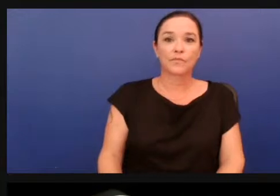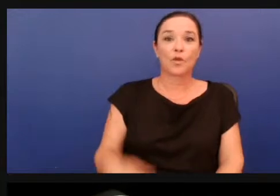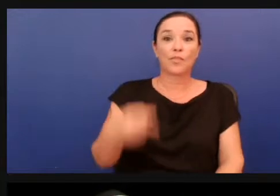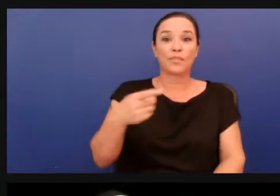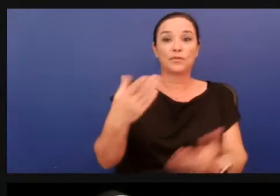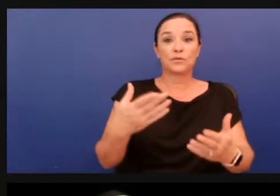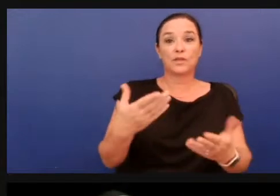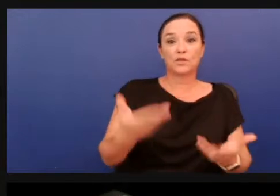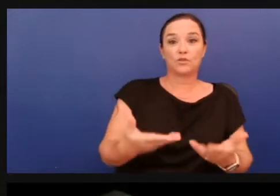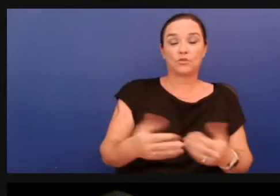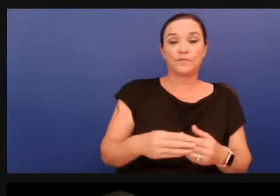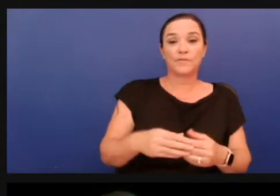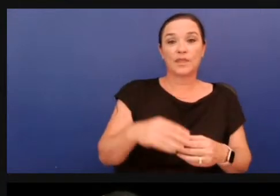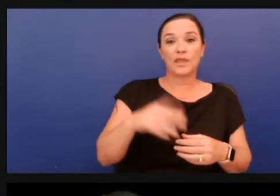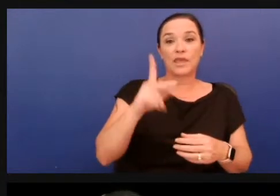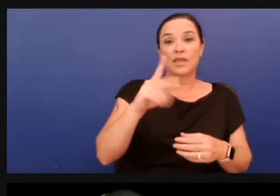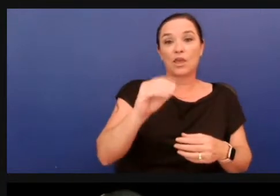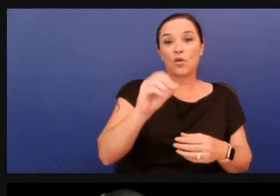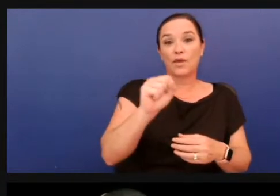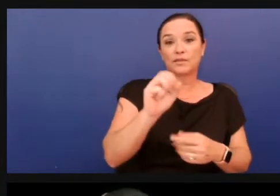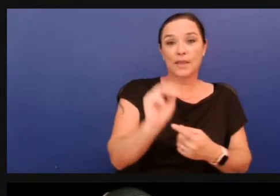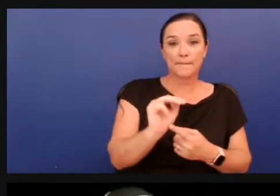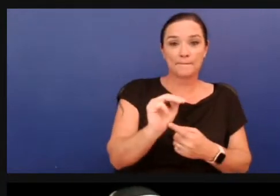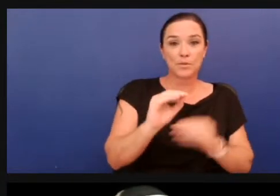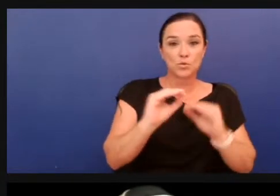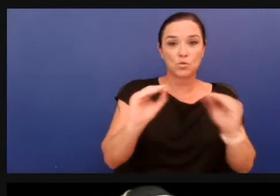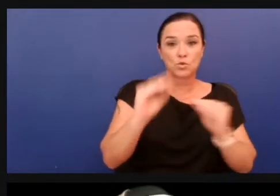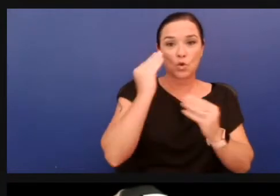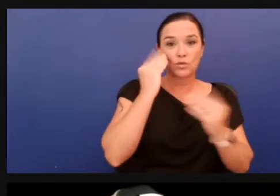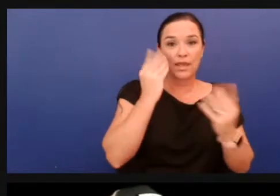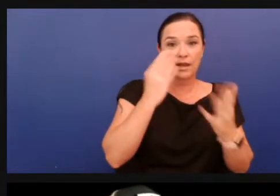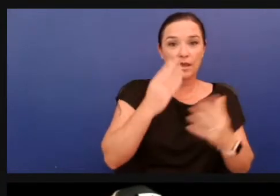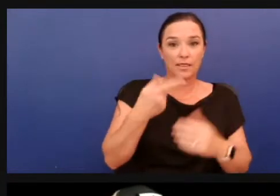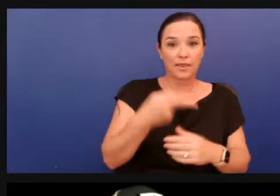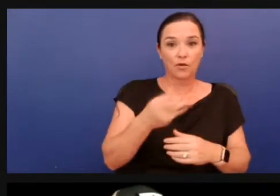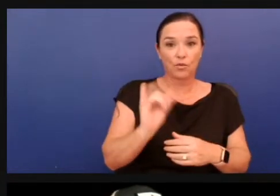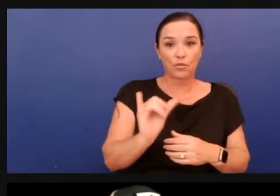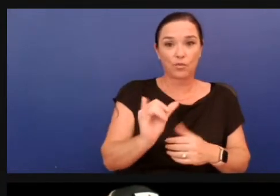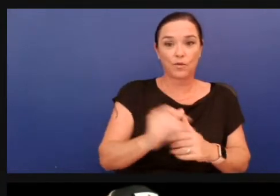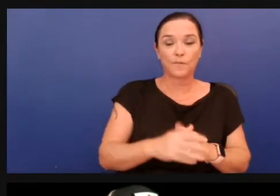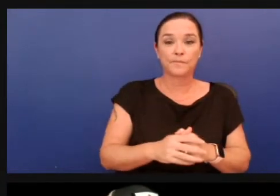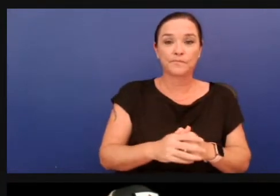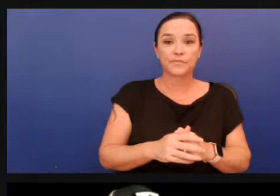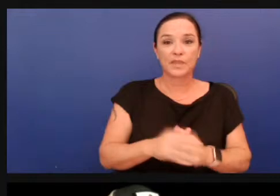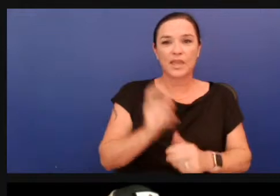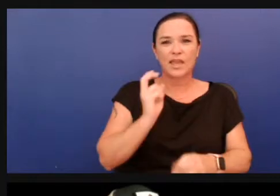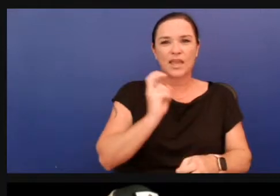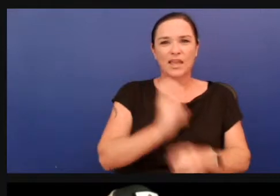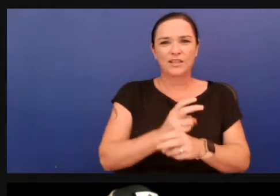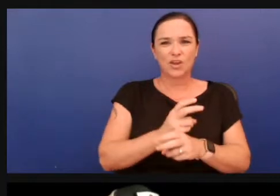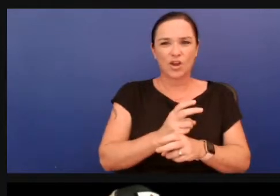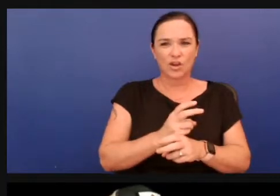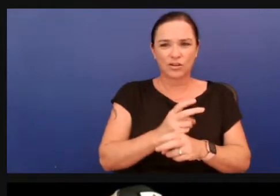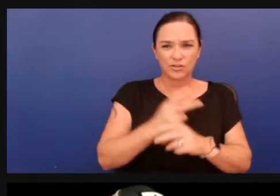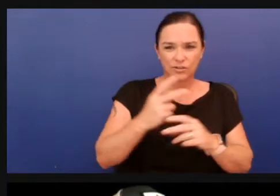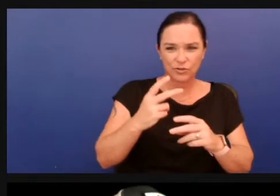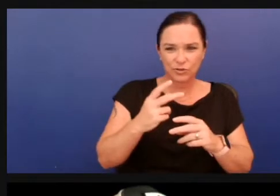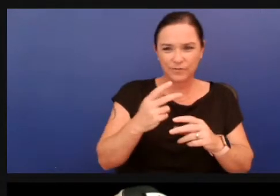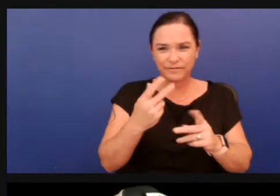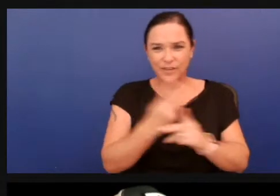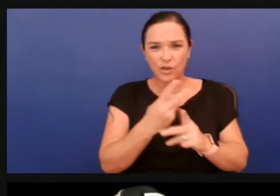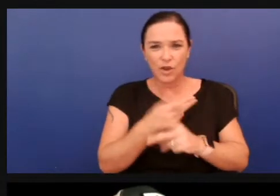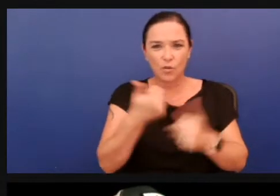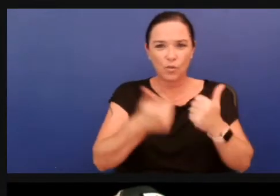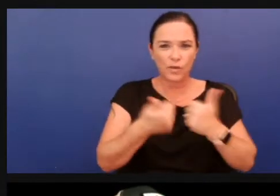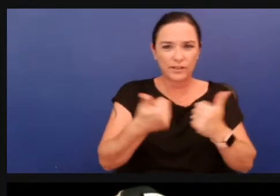the KOSM, no data online for it as well. It's hard to pick this stuff out. There is another site that has